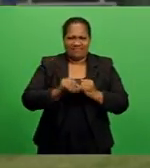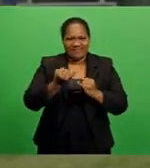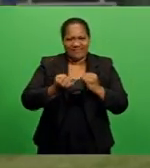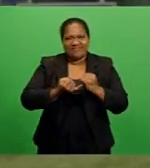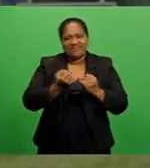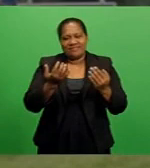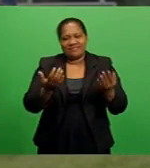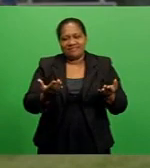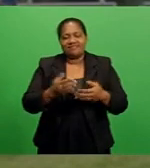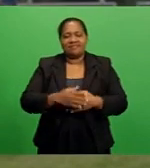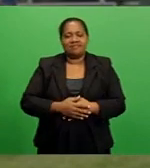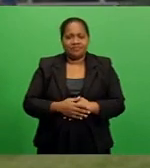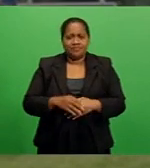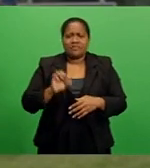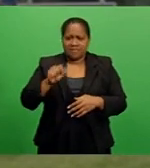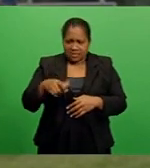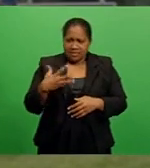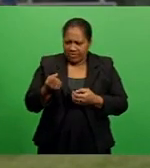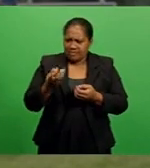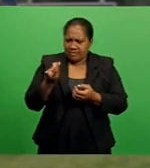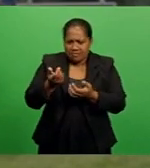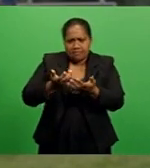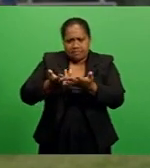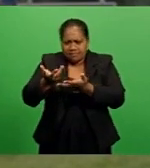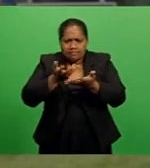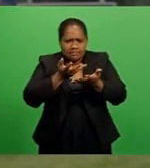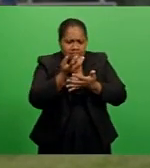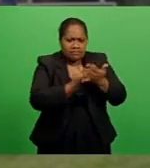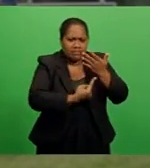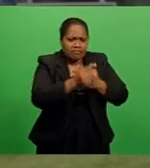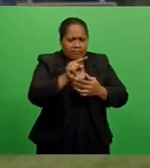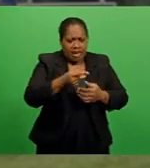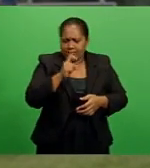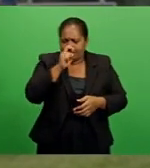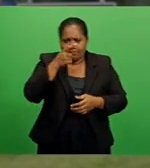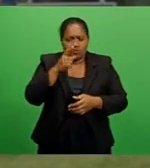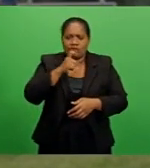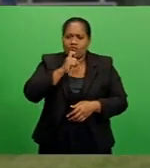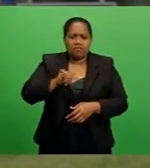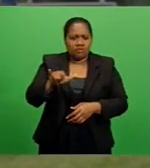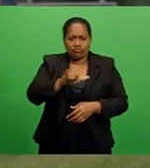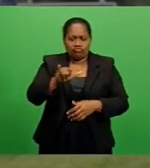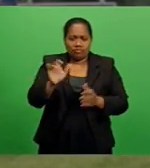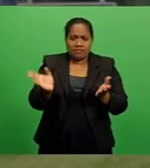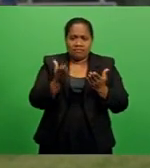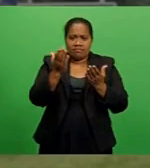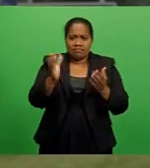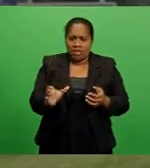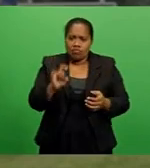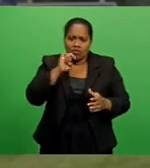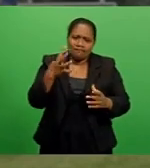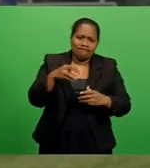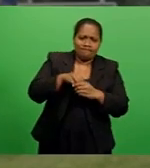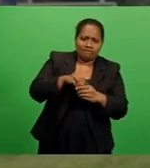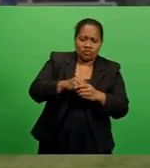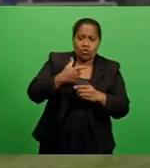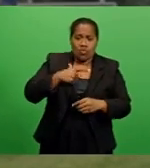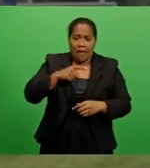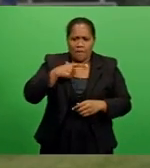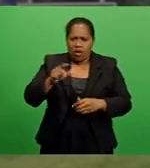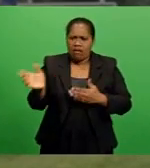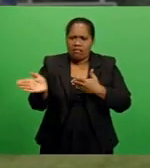There's some negotiation going on, but I can't promise you as which player is going to come because the window transfer closes on the 31st